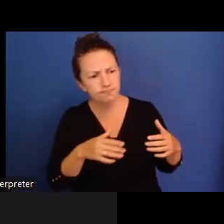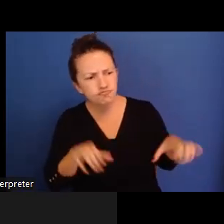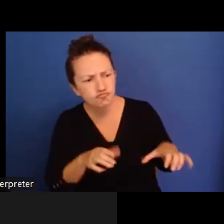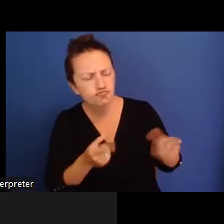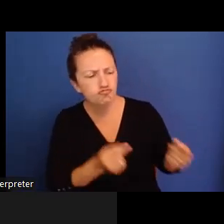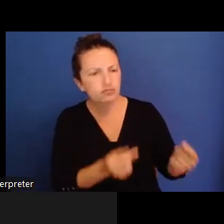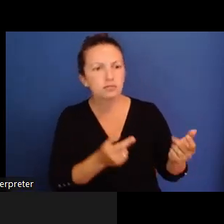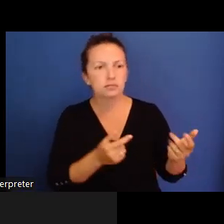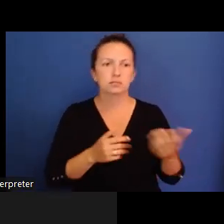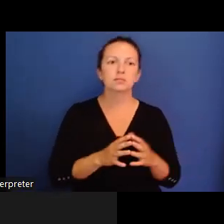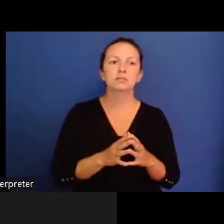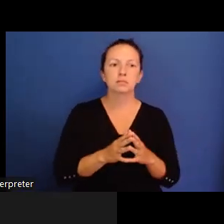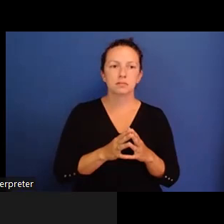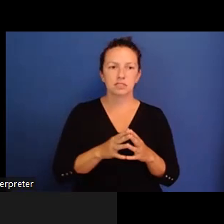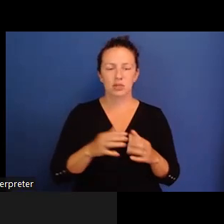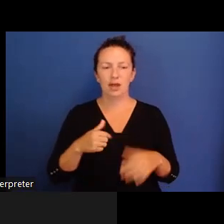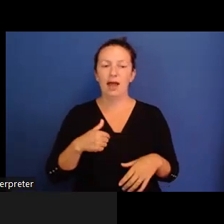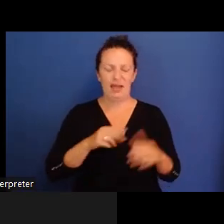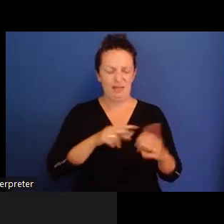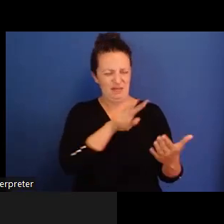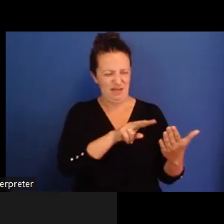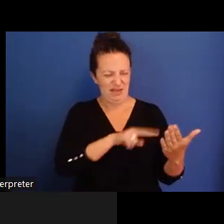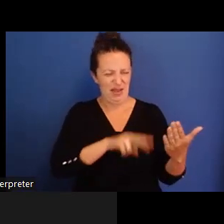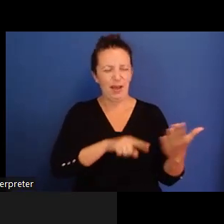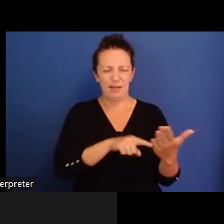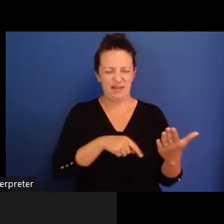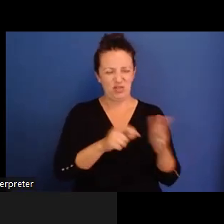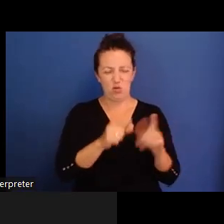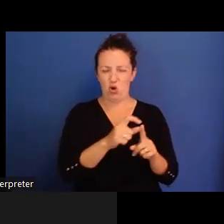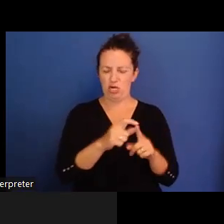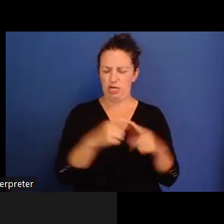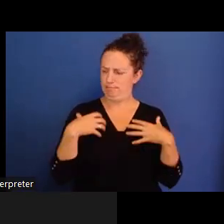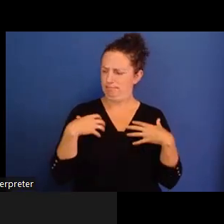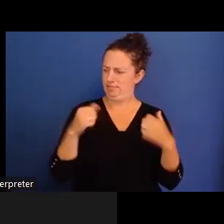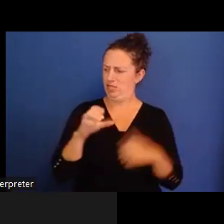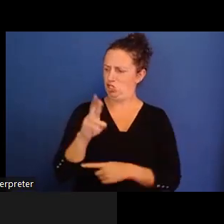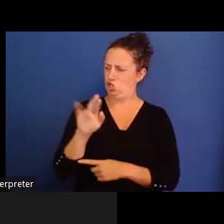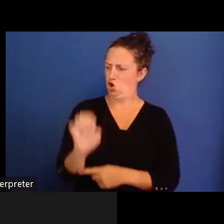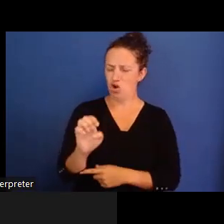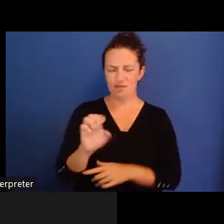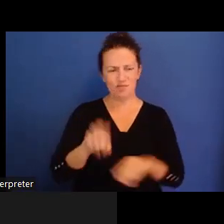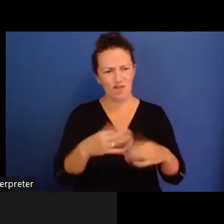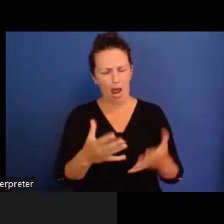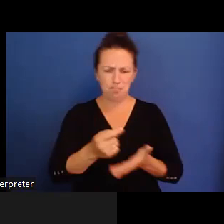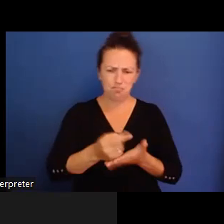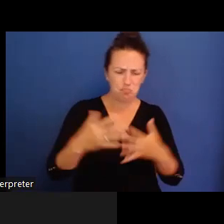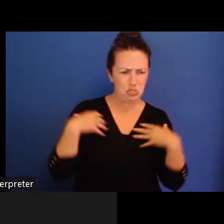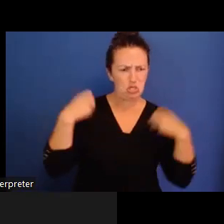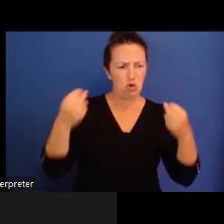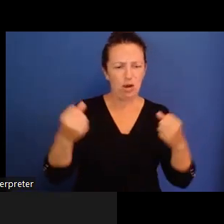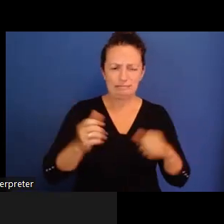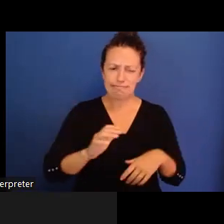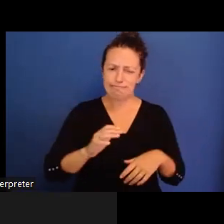do curing, but, but I might do training, right? Sure. Um,